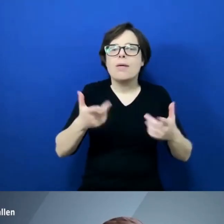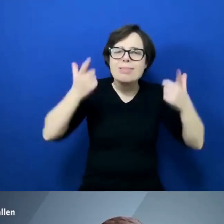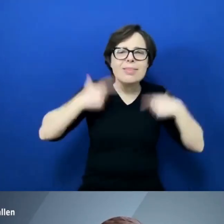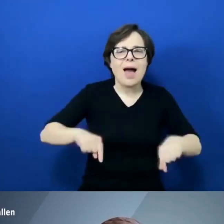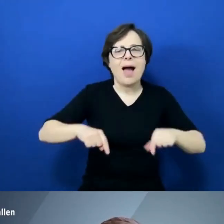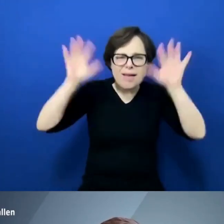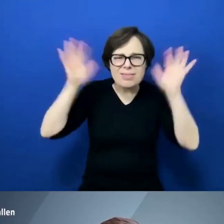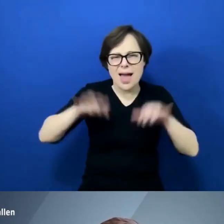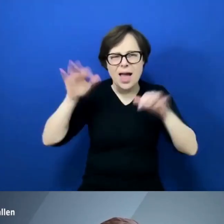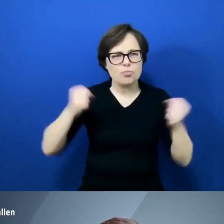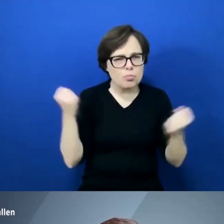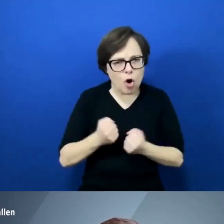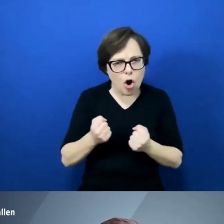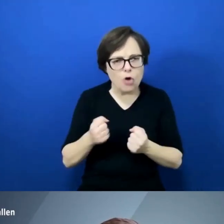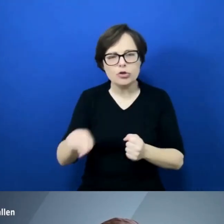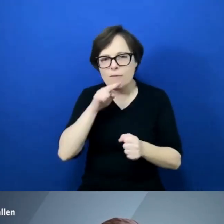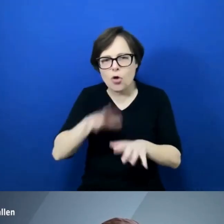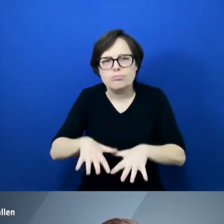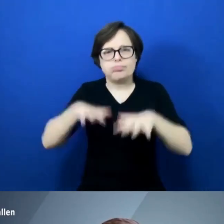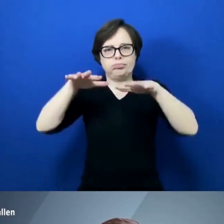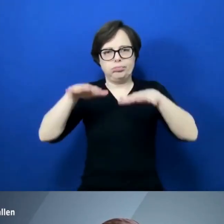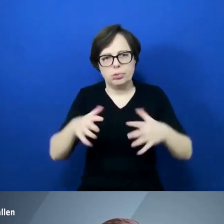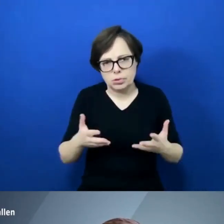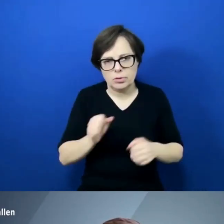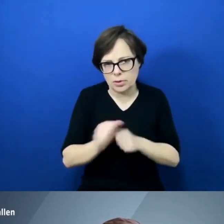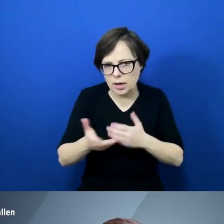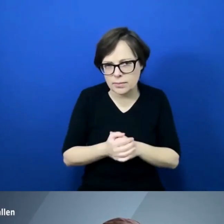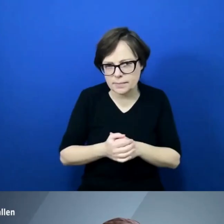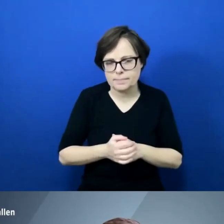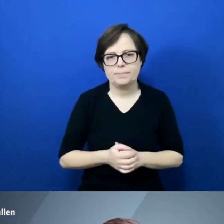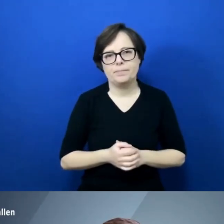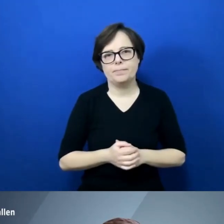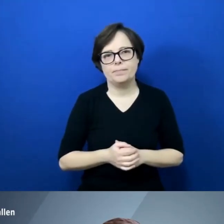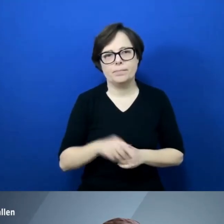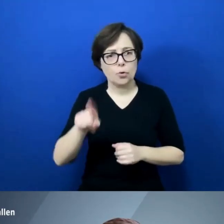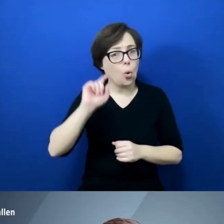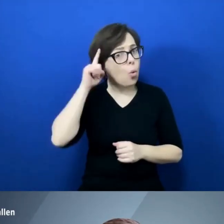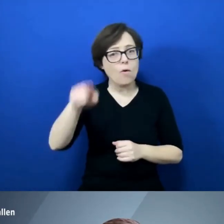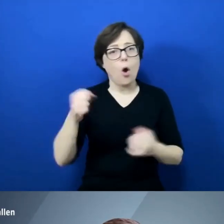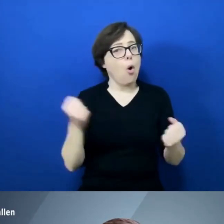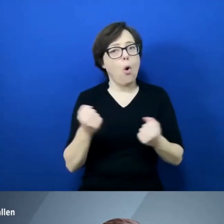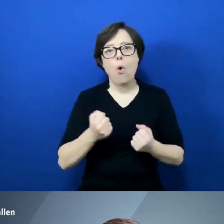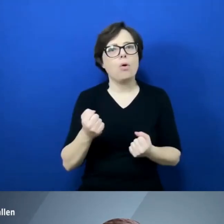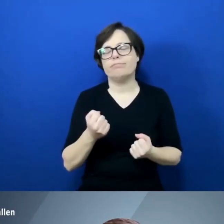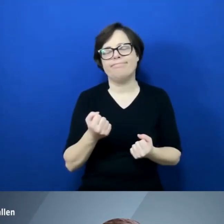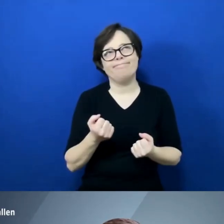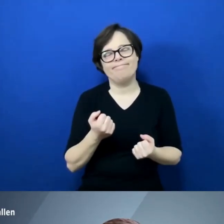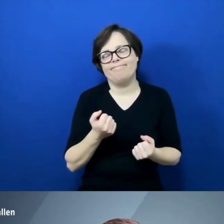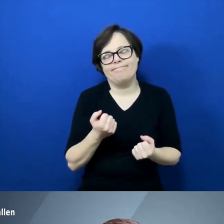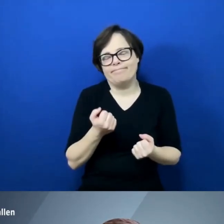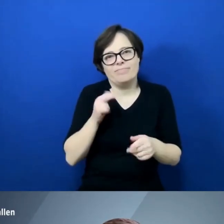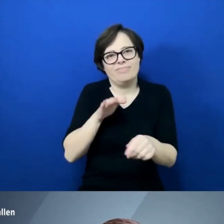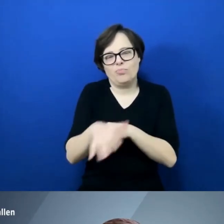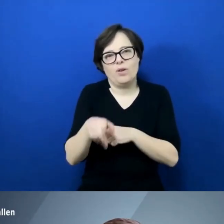floodings related to severe precipitations, especially difficult in the cities.